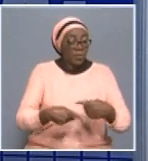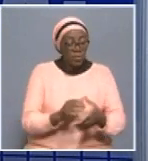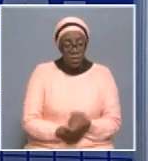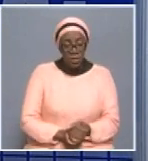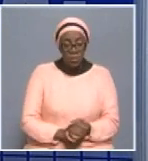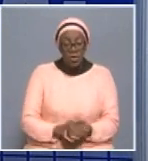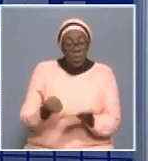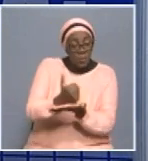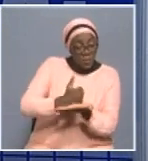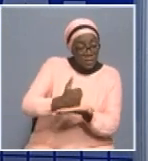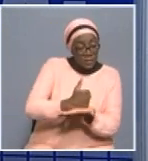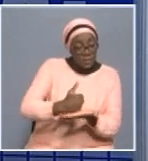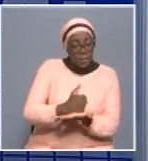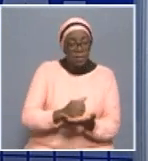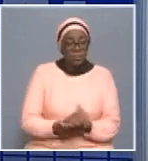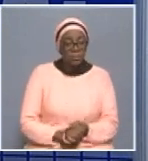and the T's were crossed. Now,